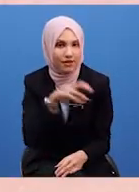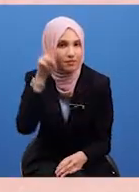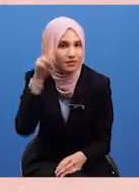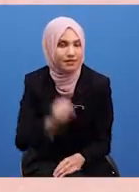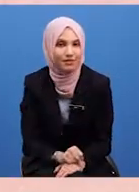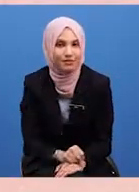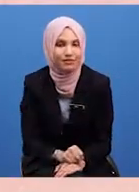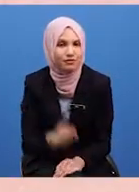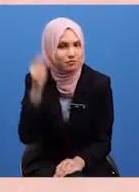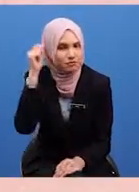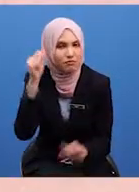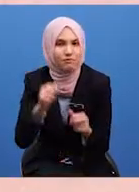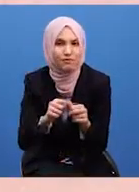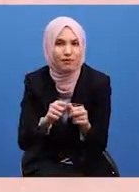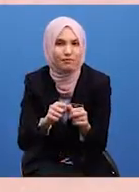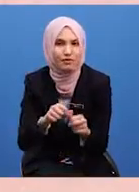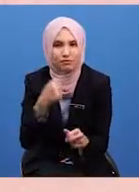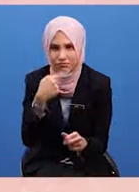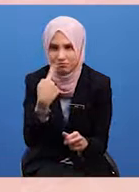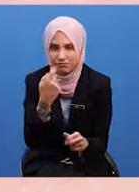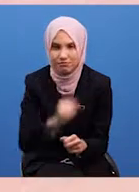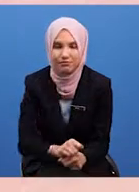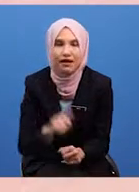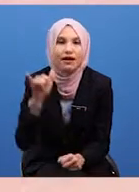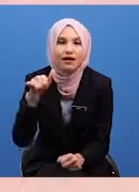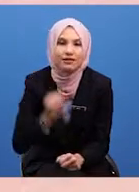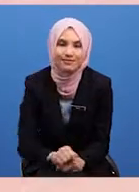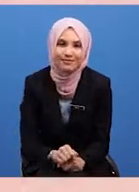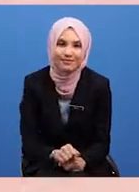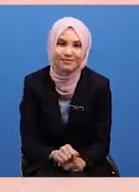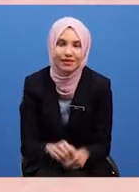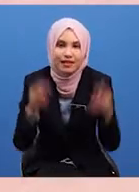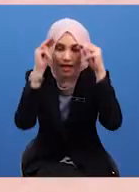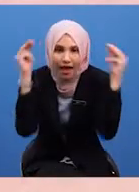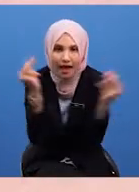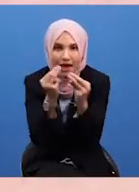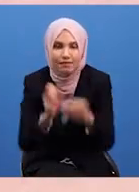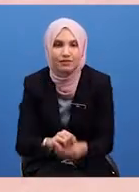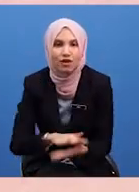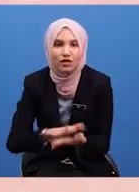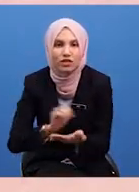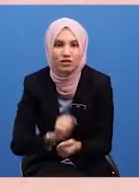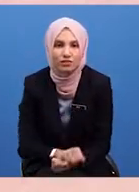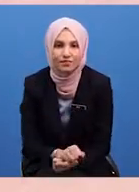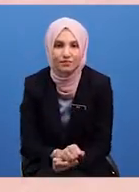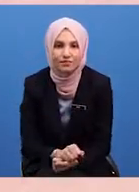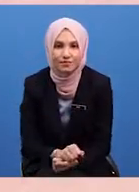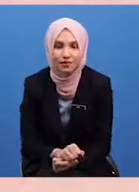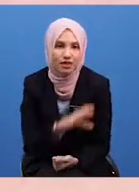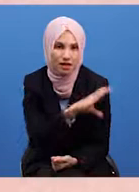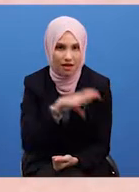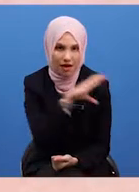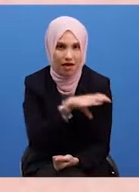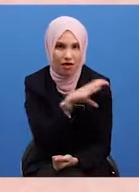Can you remember who he is? Yes, he is the headmaster of the school and the character